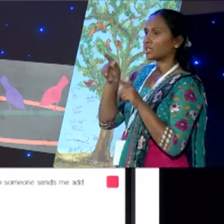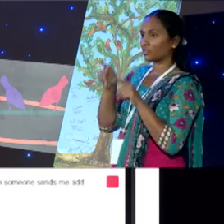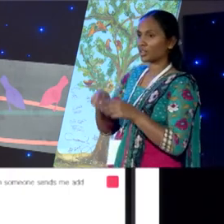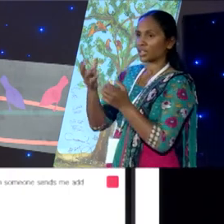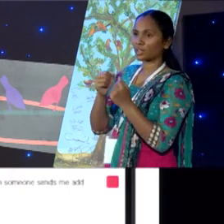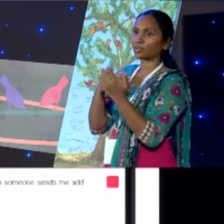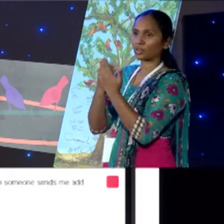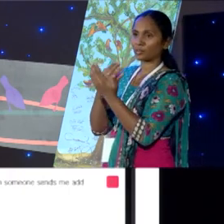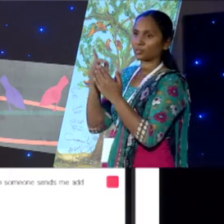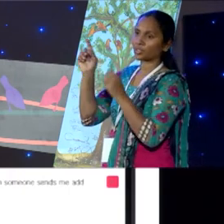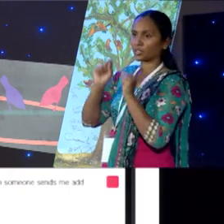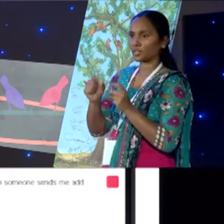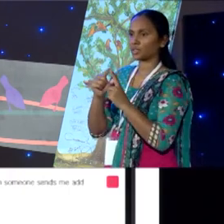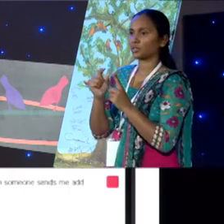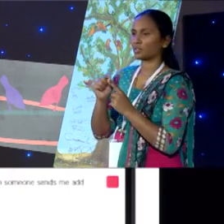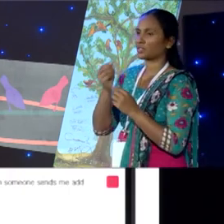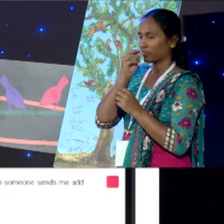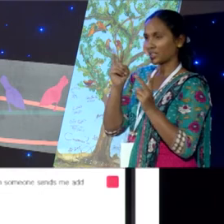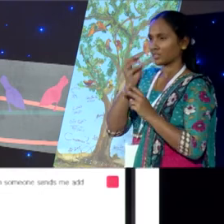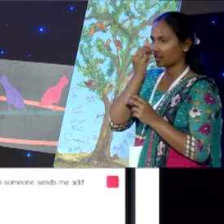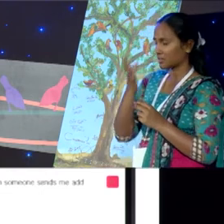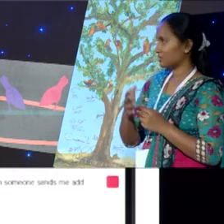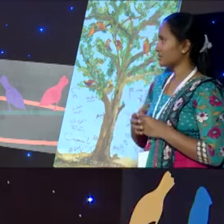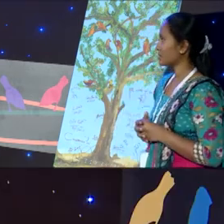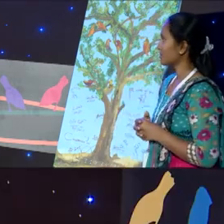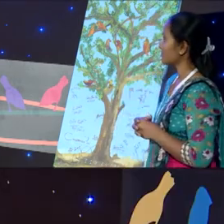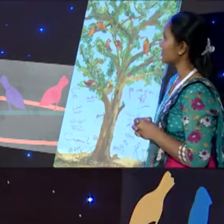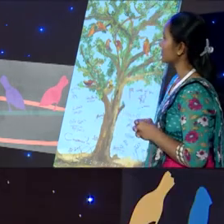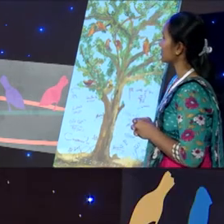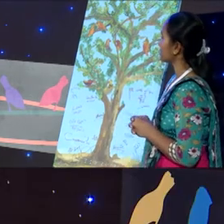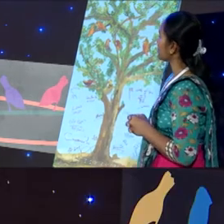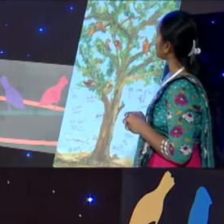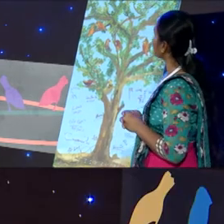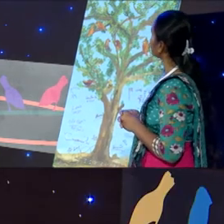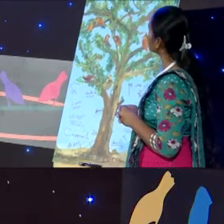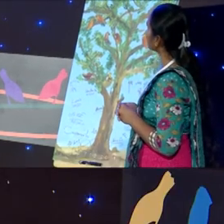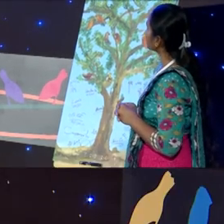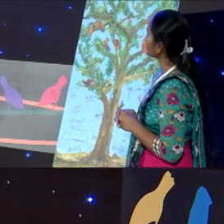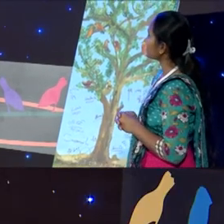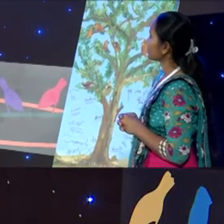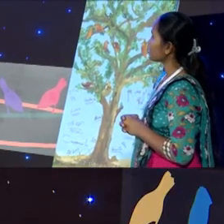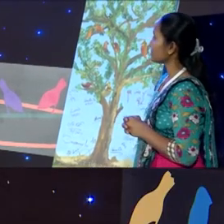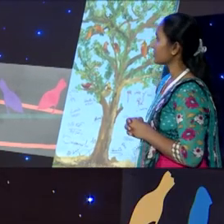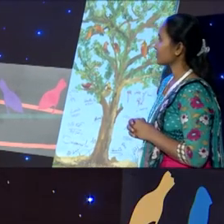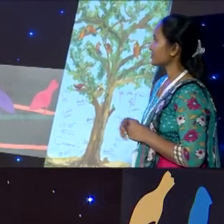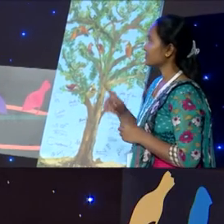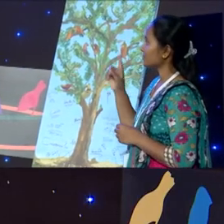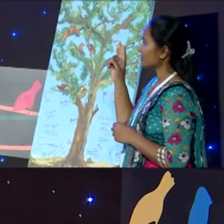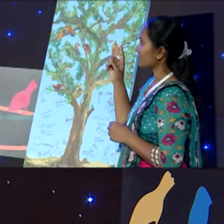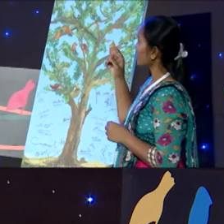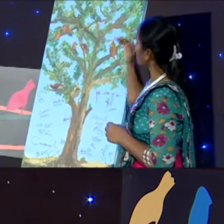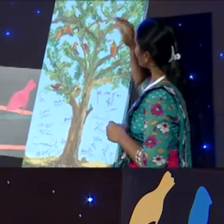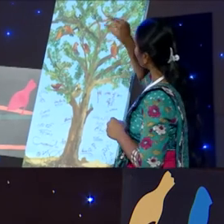app knows it's just that simple. Coming from nowhere, I got through here. So it's a bottom bar. We